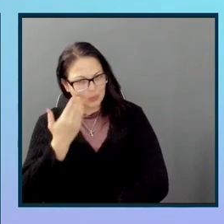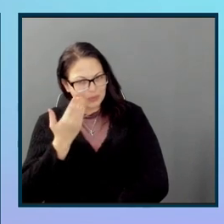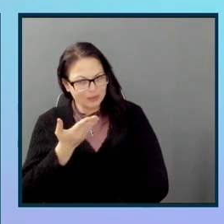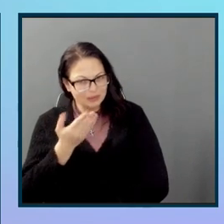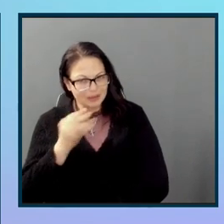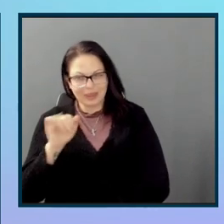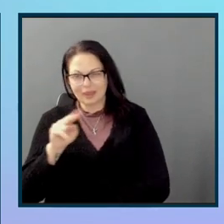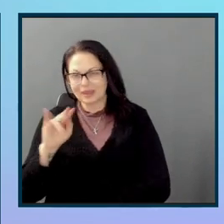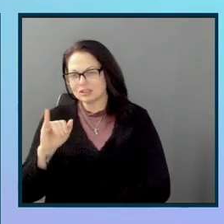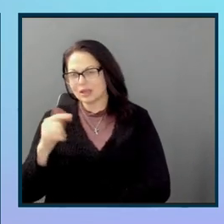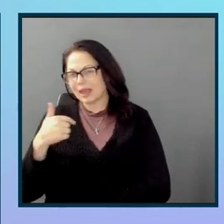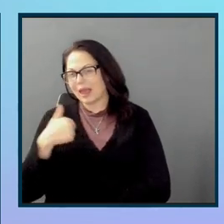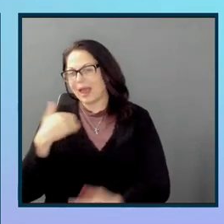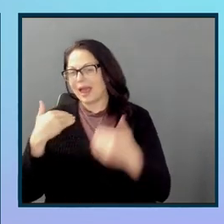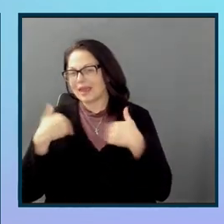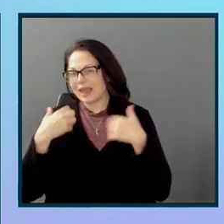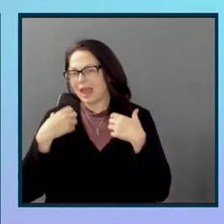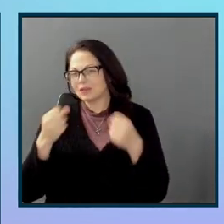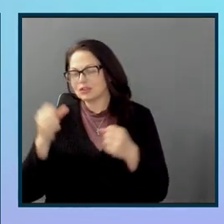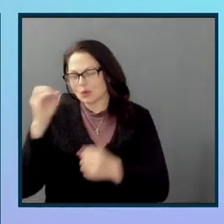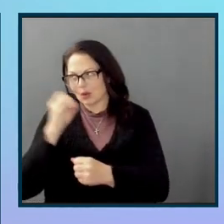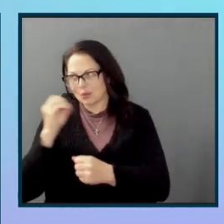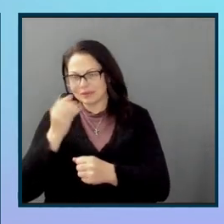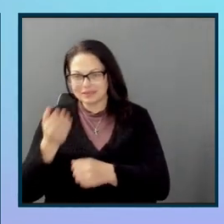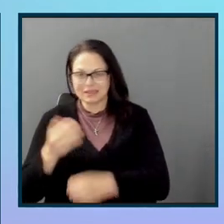I have strong opinions there.